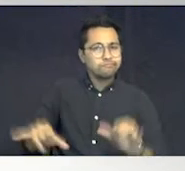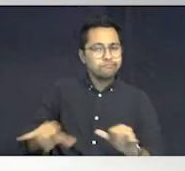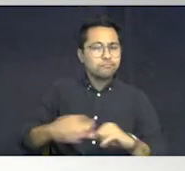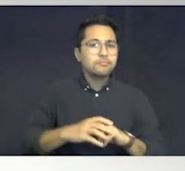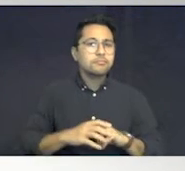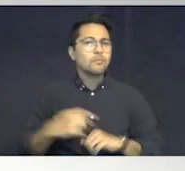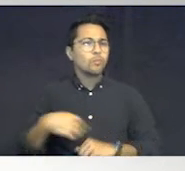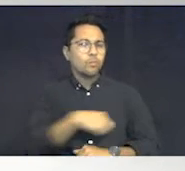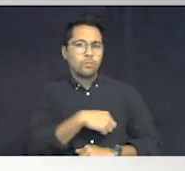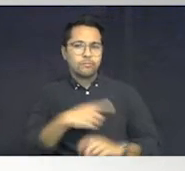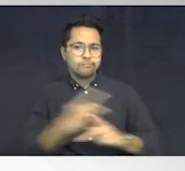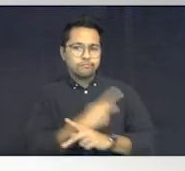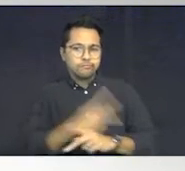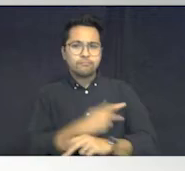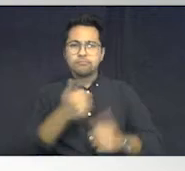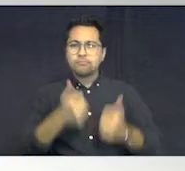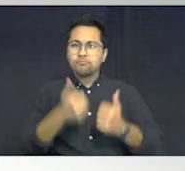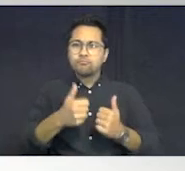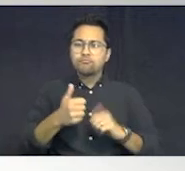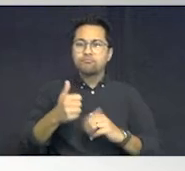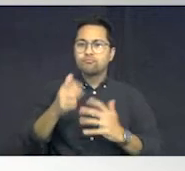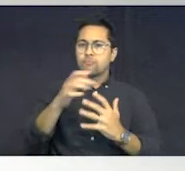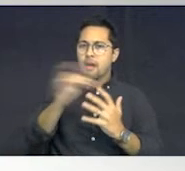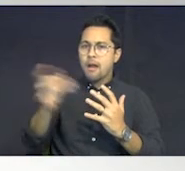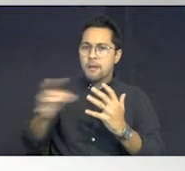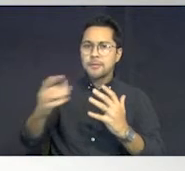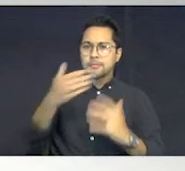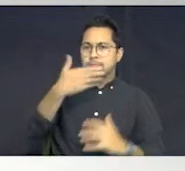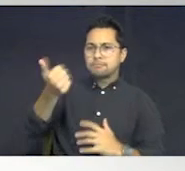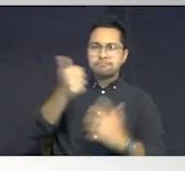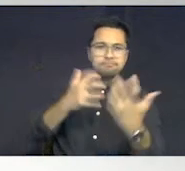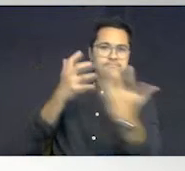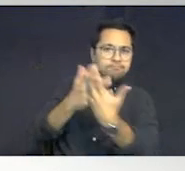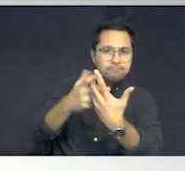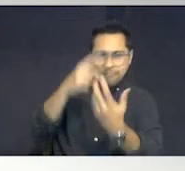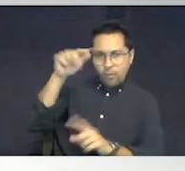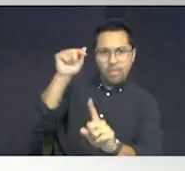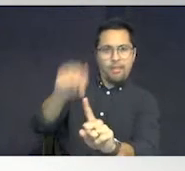what the appropriate dispute resolution option is when resolving disputes.